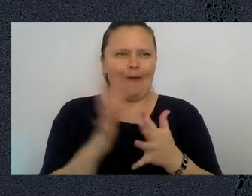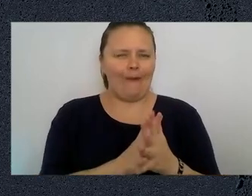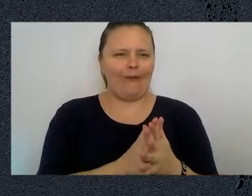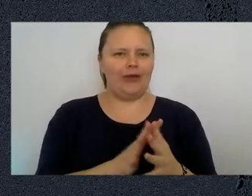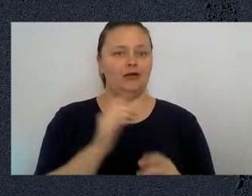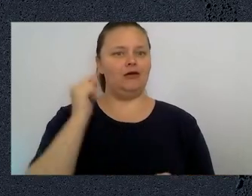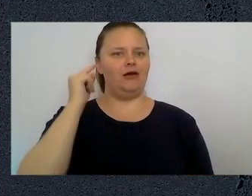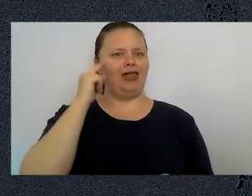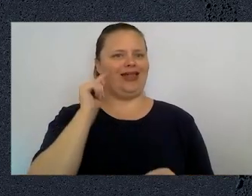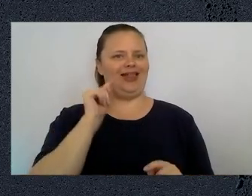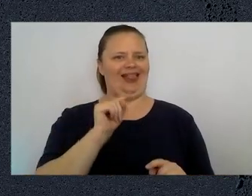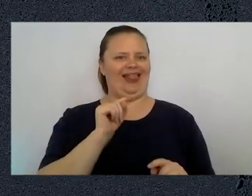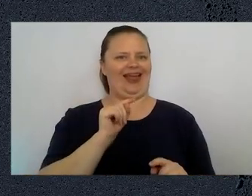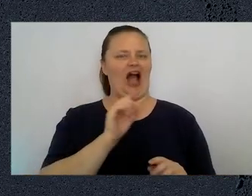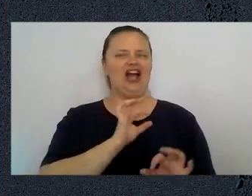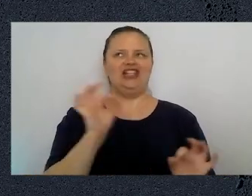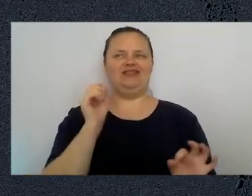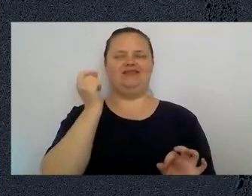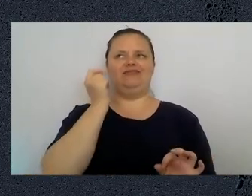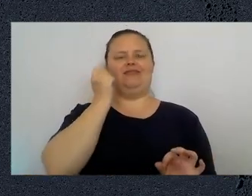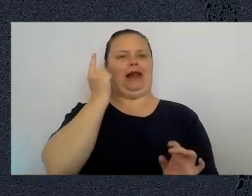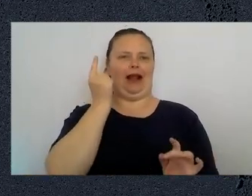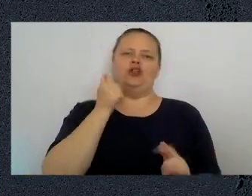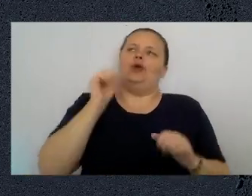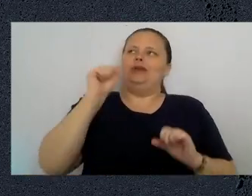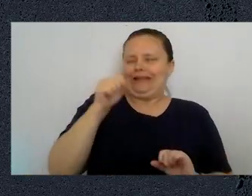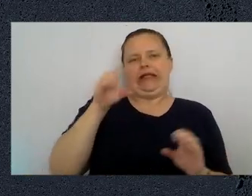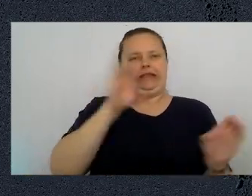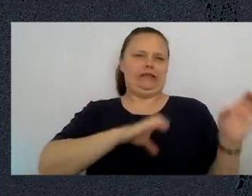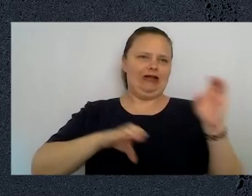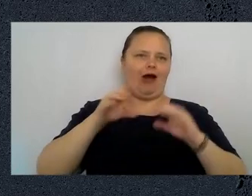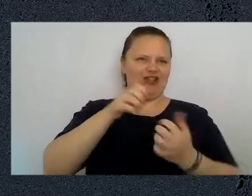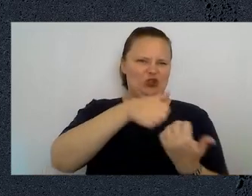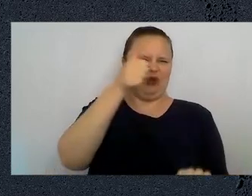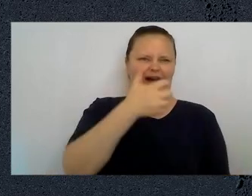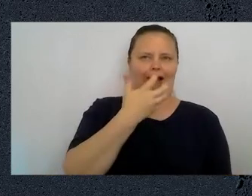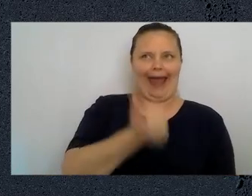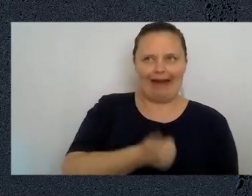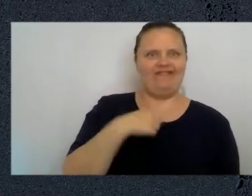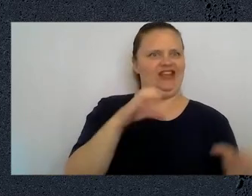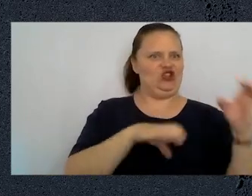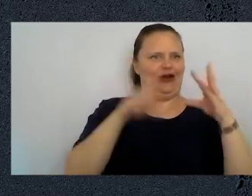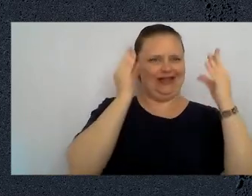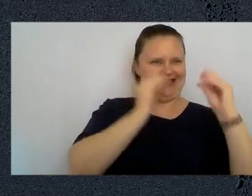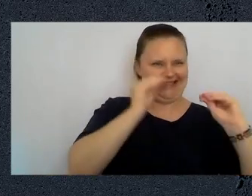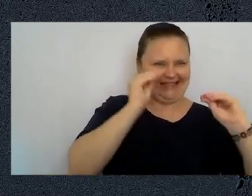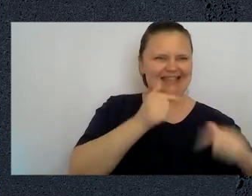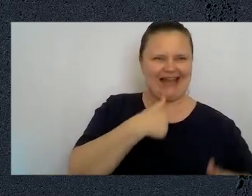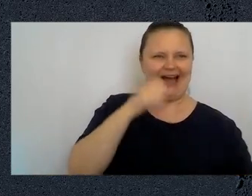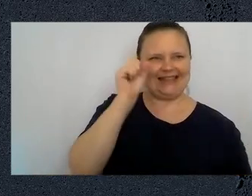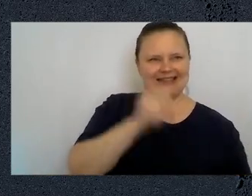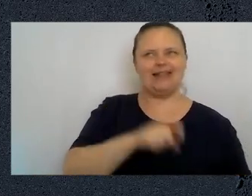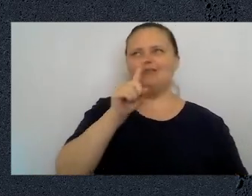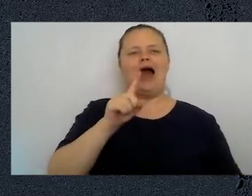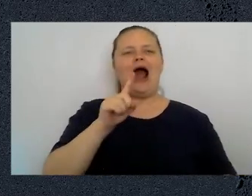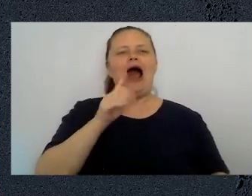was, I didn't realize, even though I had a science degree and I was a science teacher, I didn't realize how